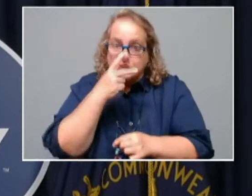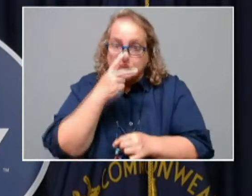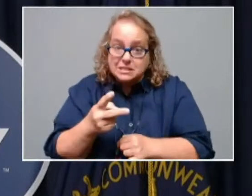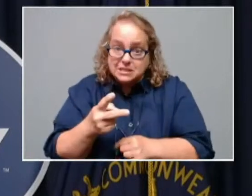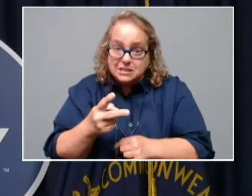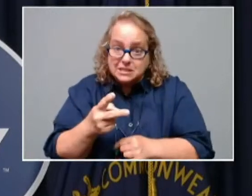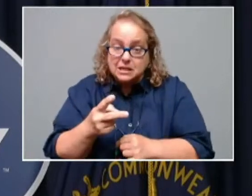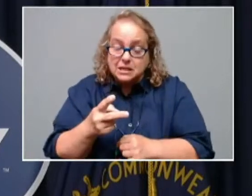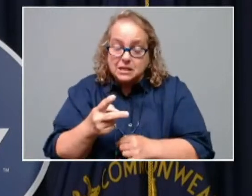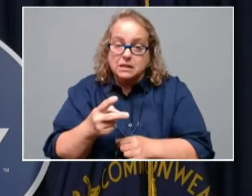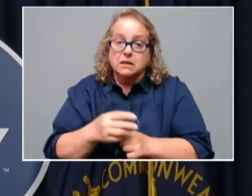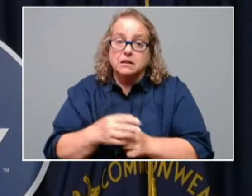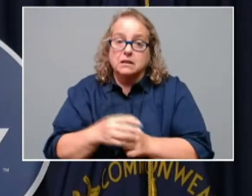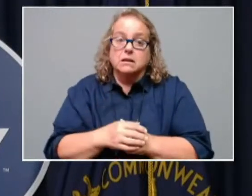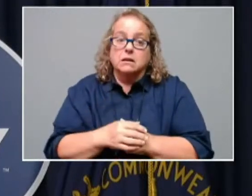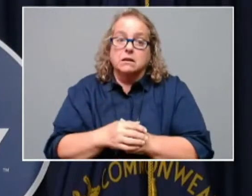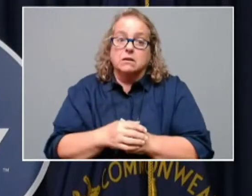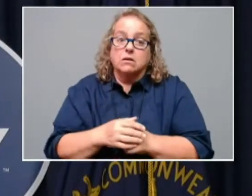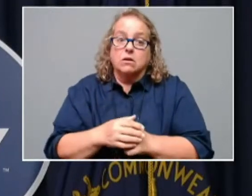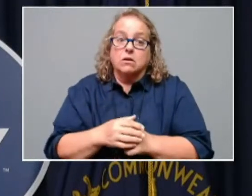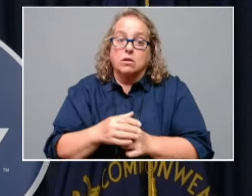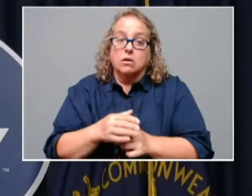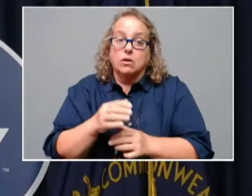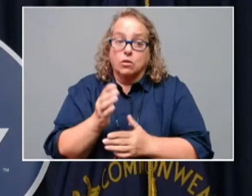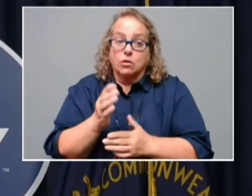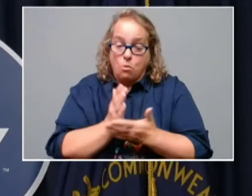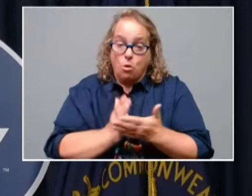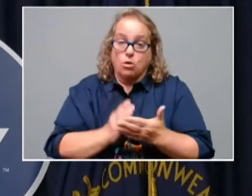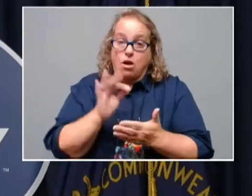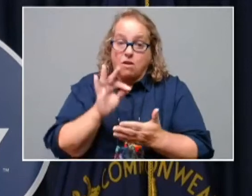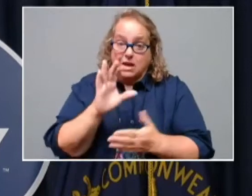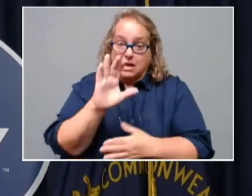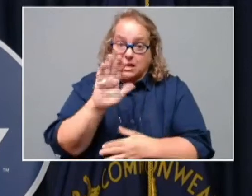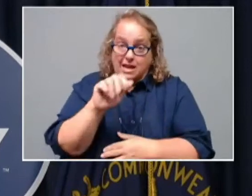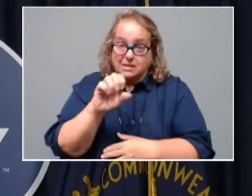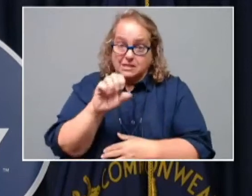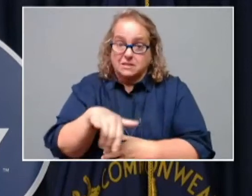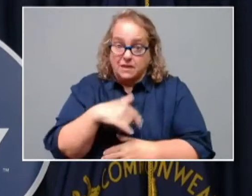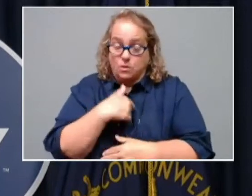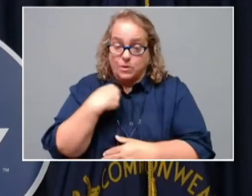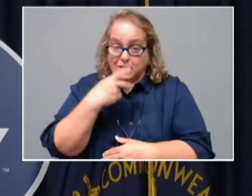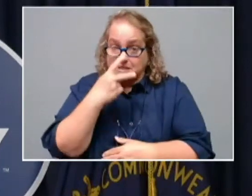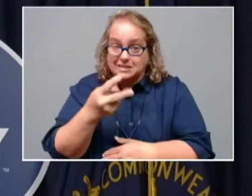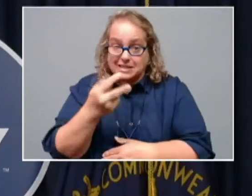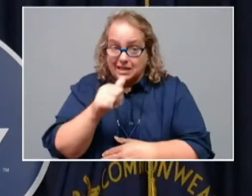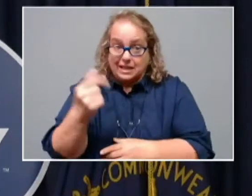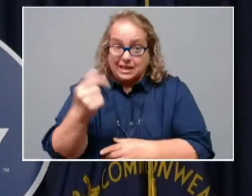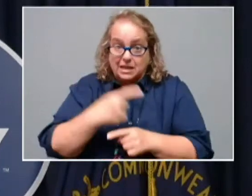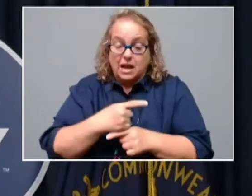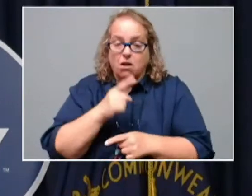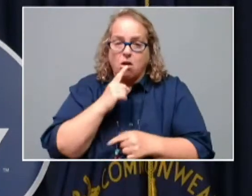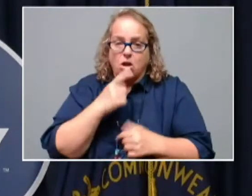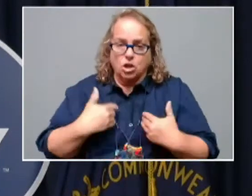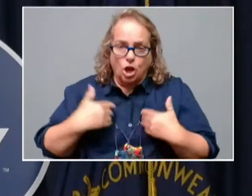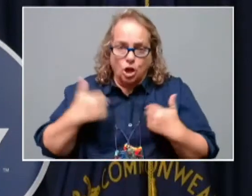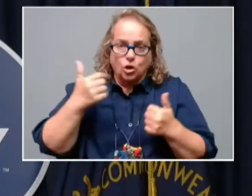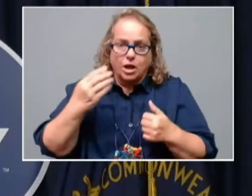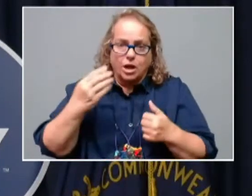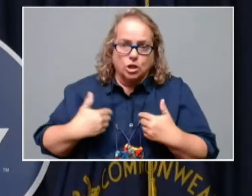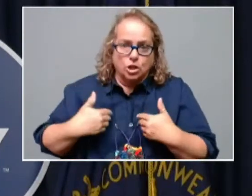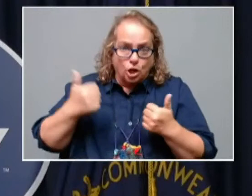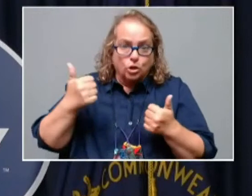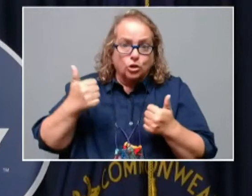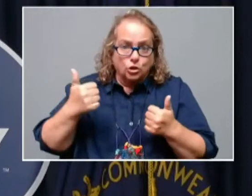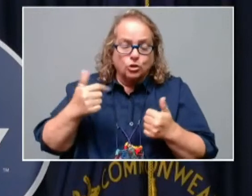the portion of cases we have on any given day skew younger and younger. Can you show the pie